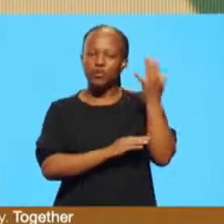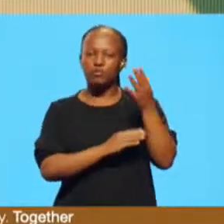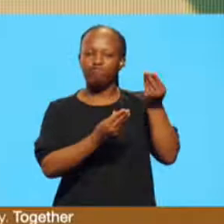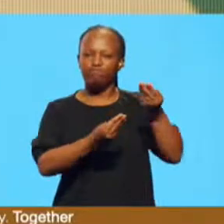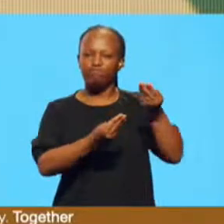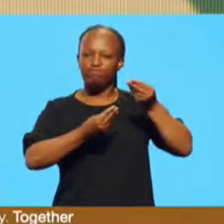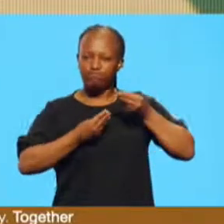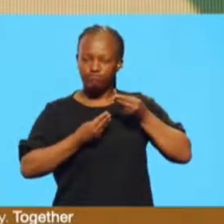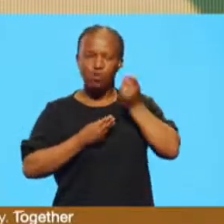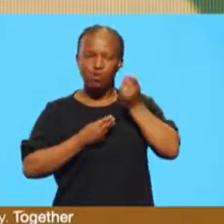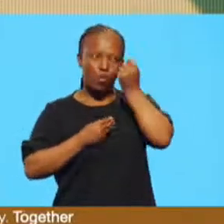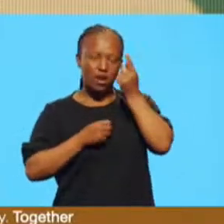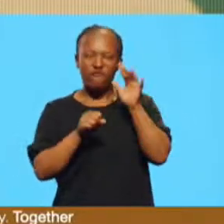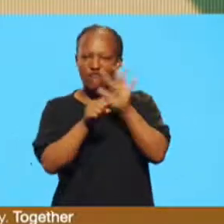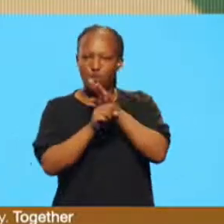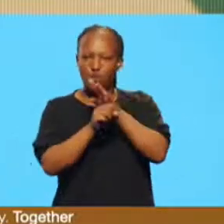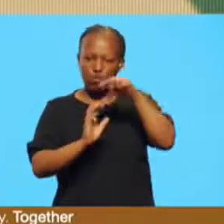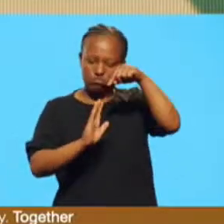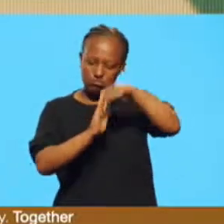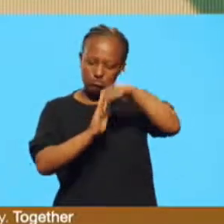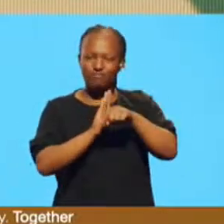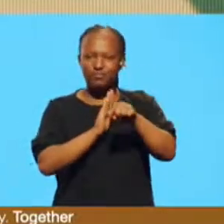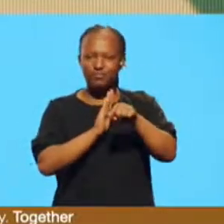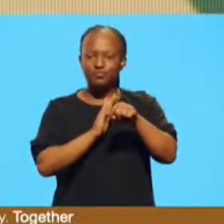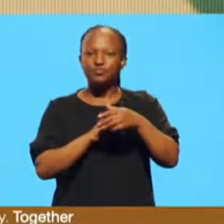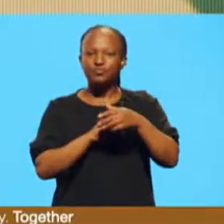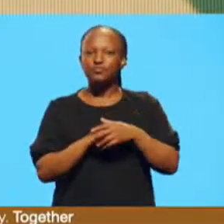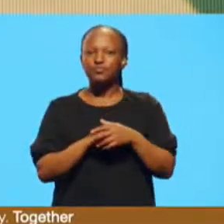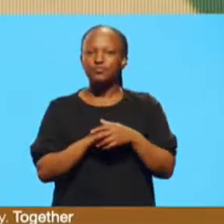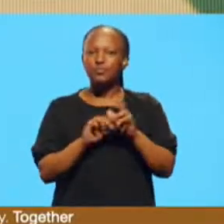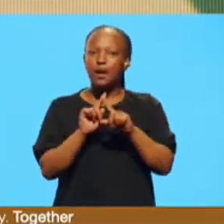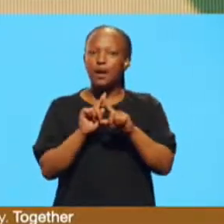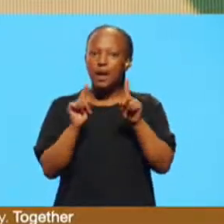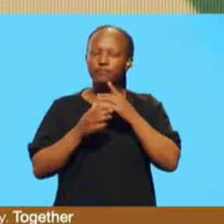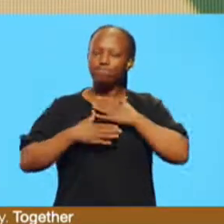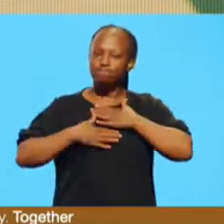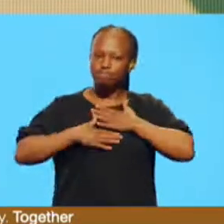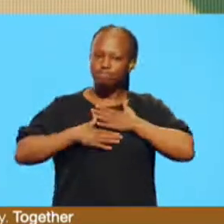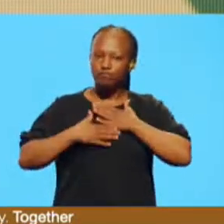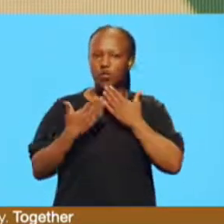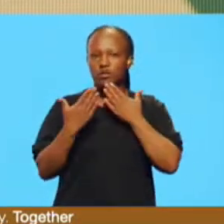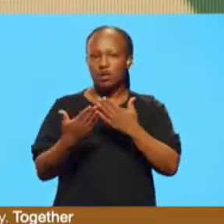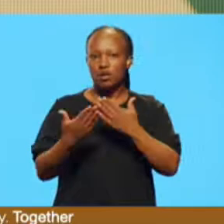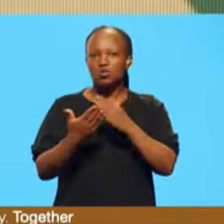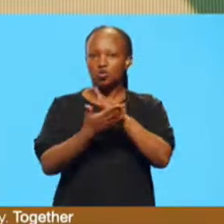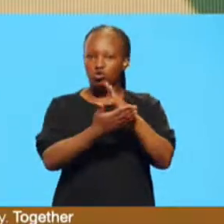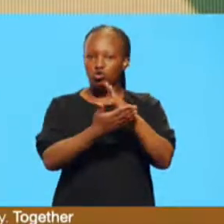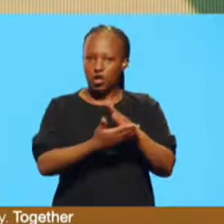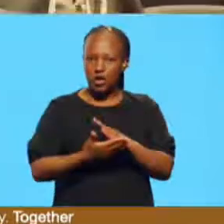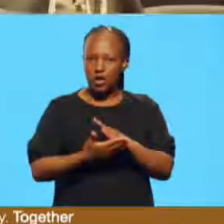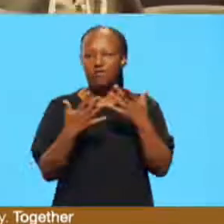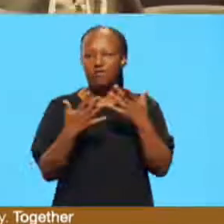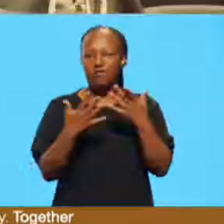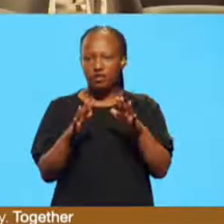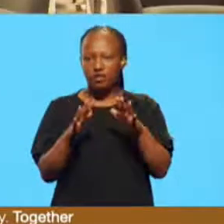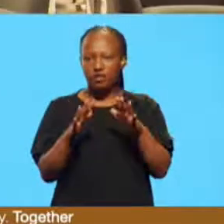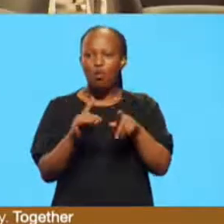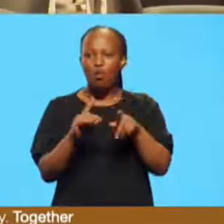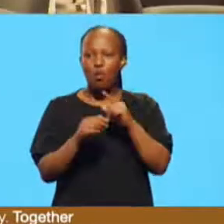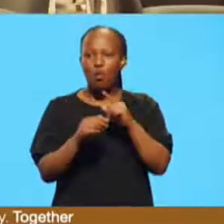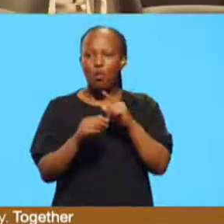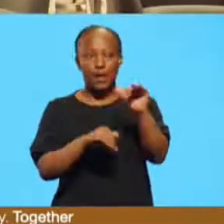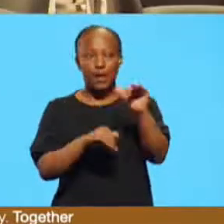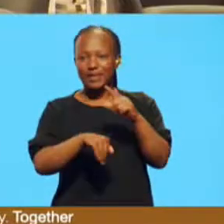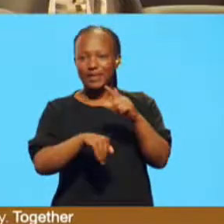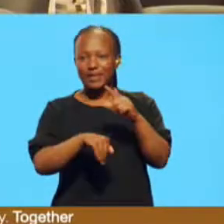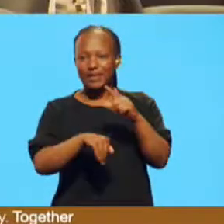We understand it's very detailed, but we appreciate that you could be able to share with us in the very, very limited